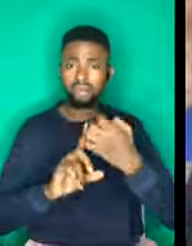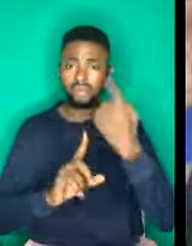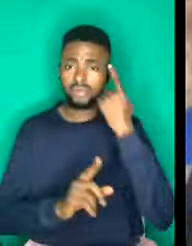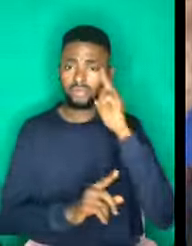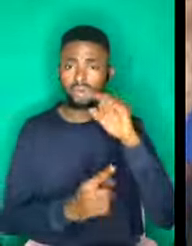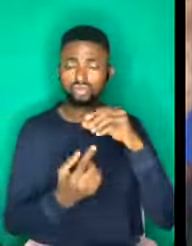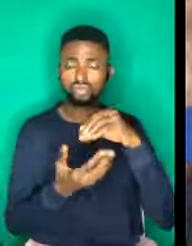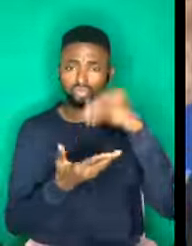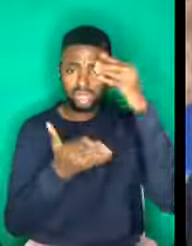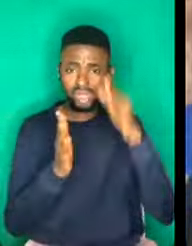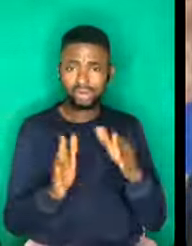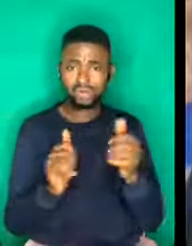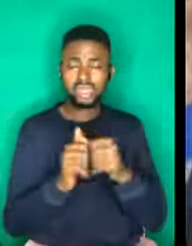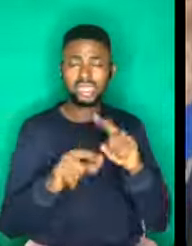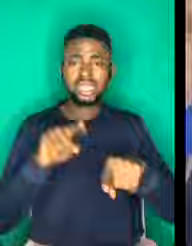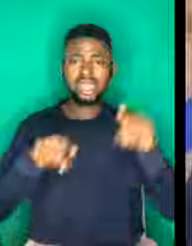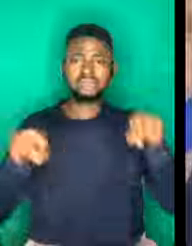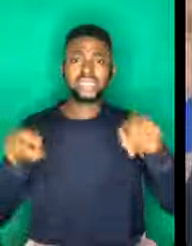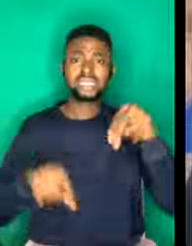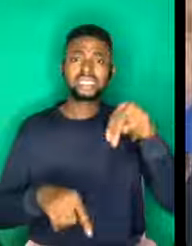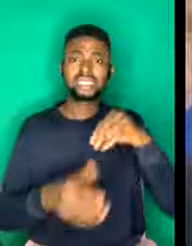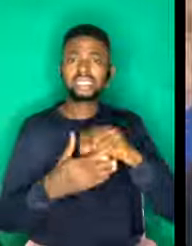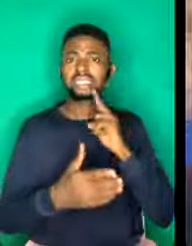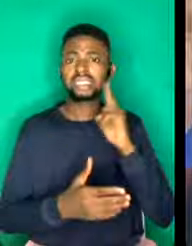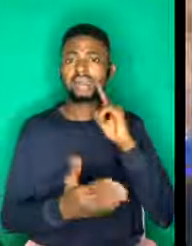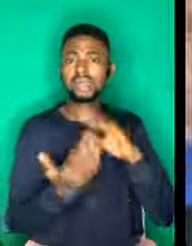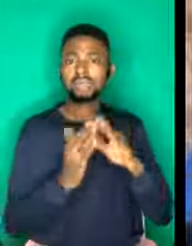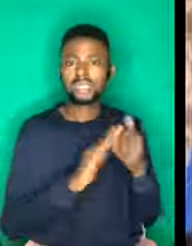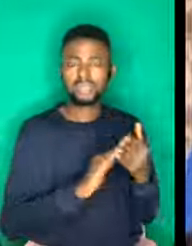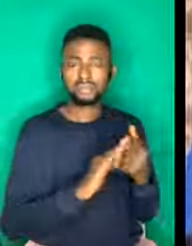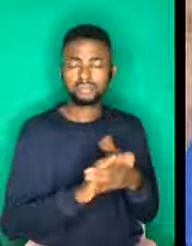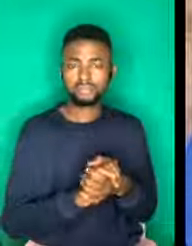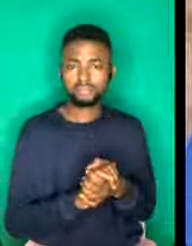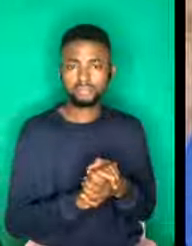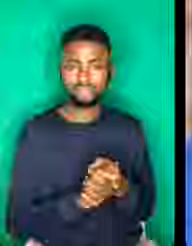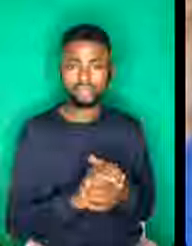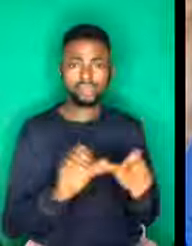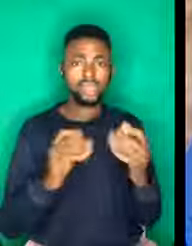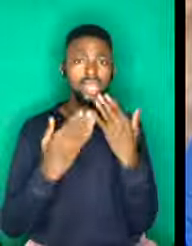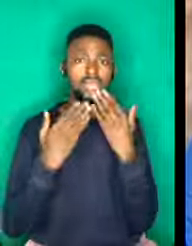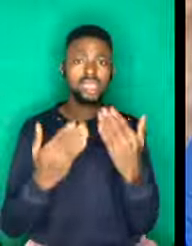diverse needs within the deaf community? Thank you very much.